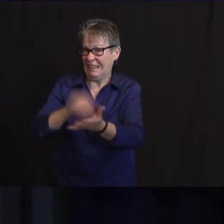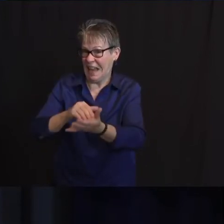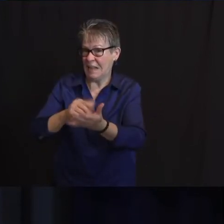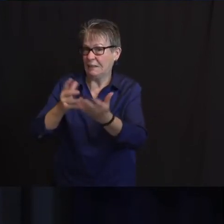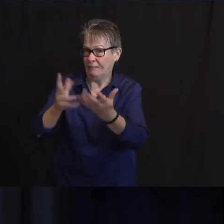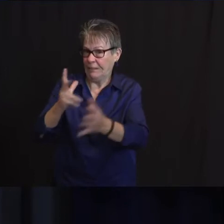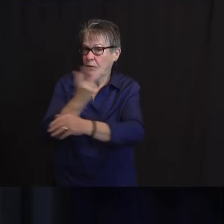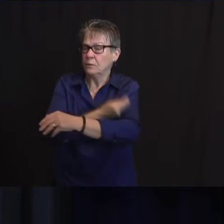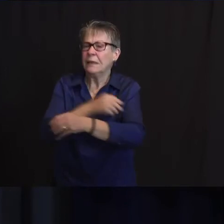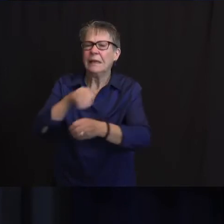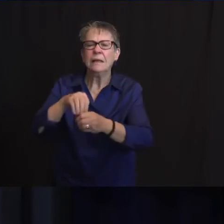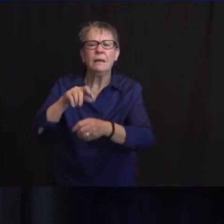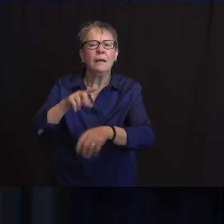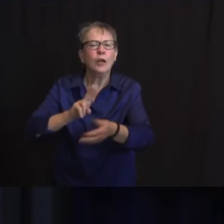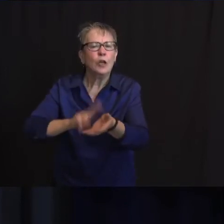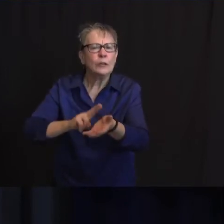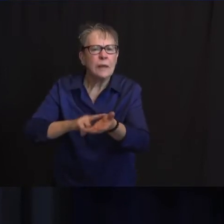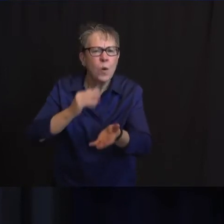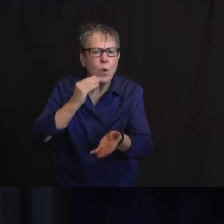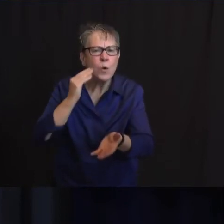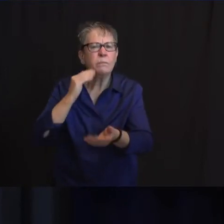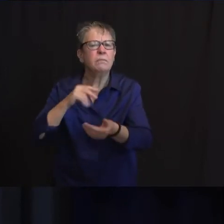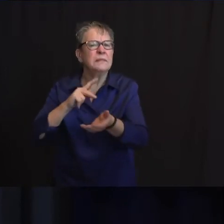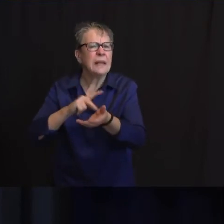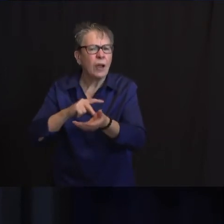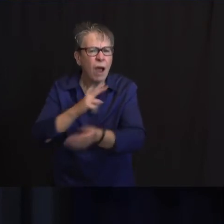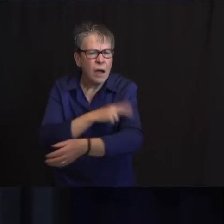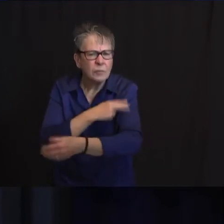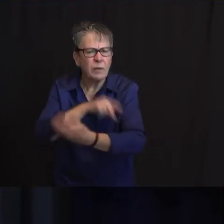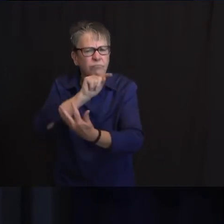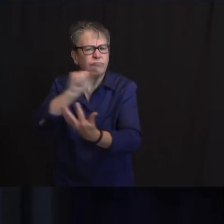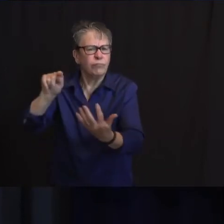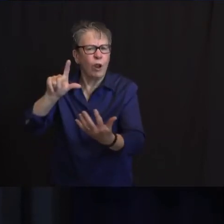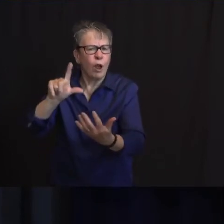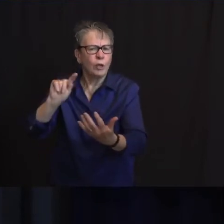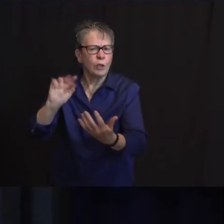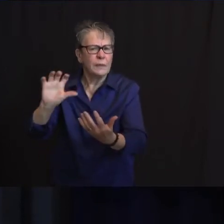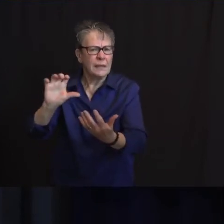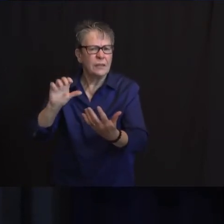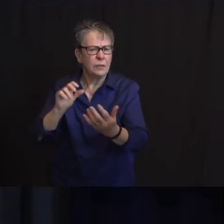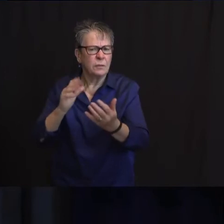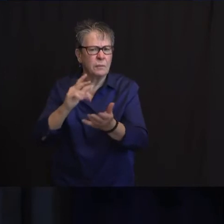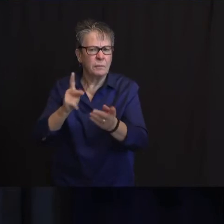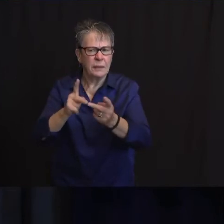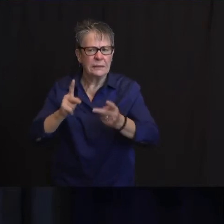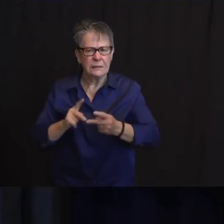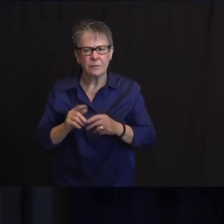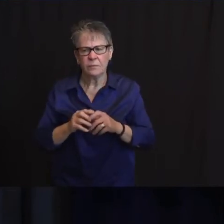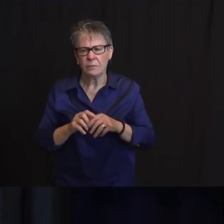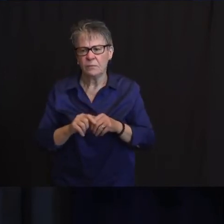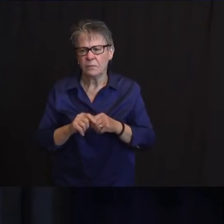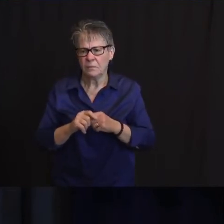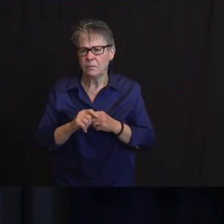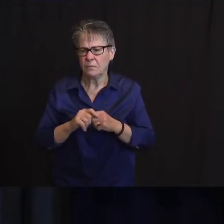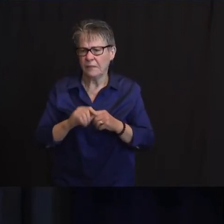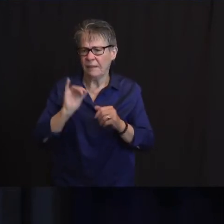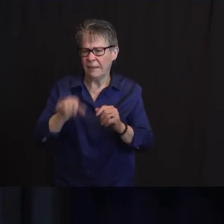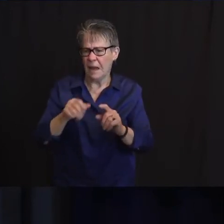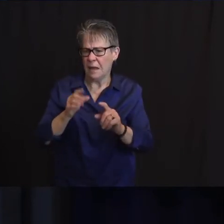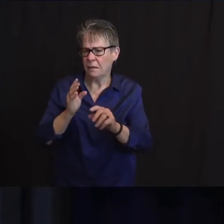1,262 long-term care and congregate living facilities have their clinics scheduled through CVS and